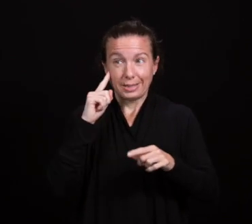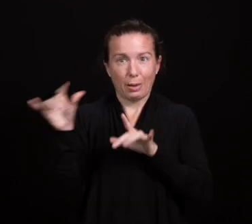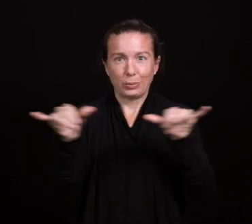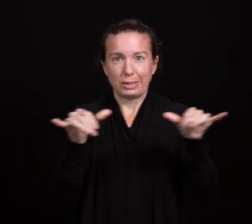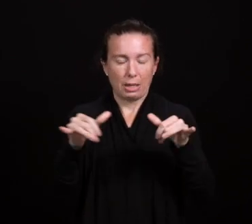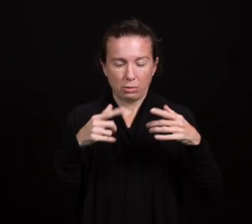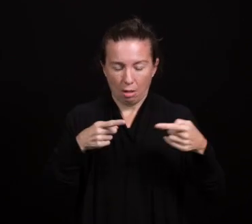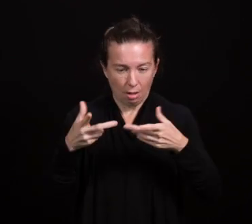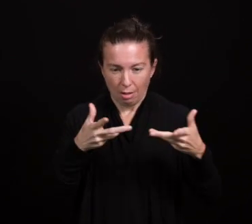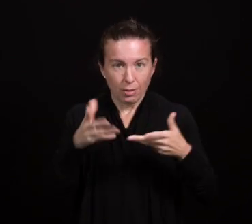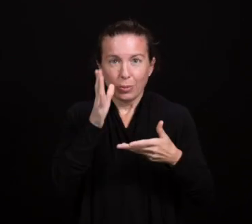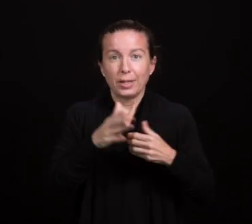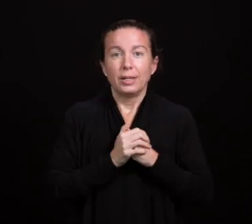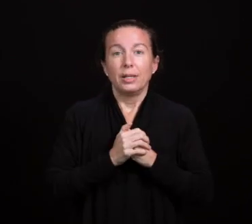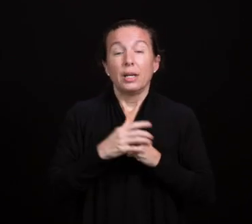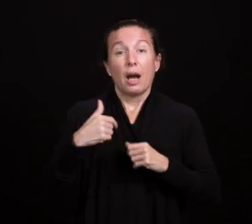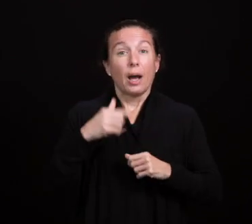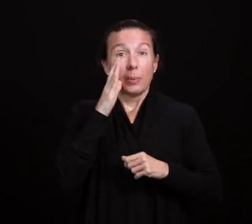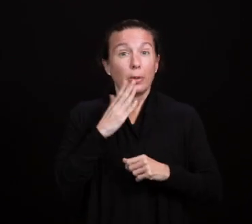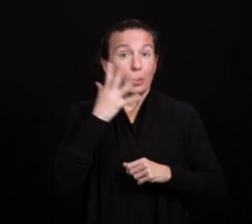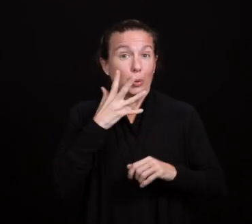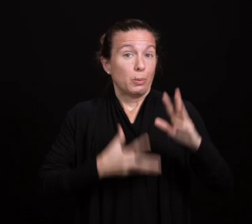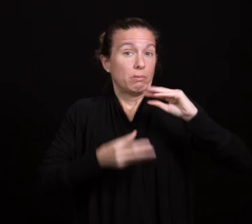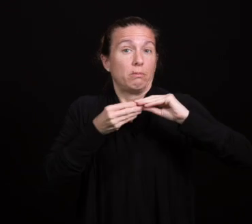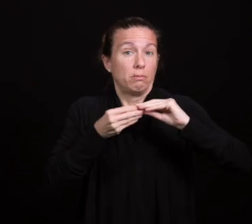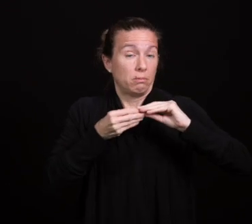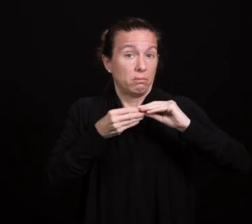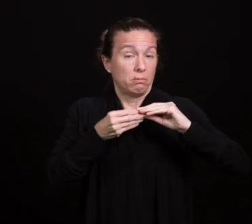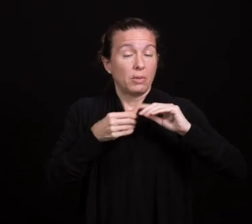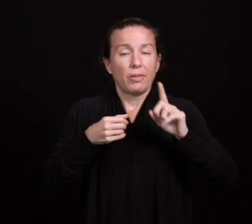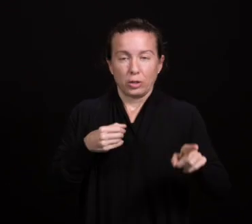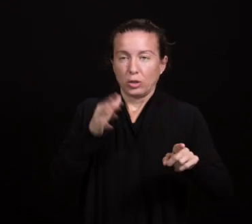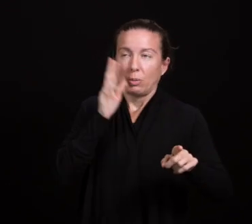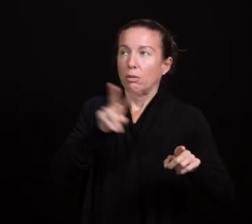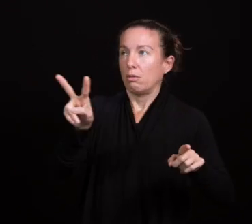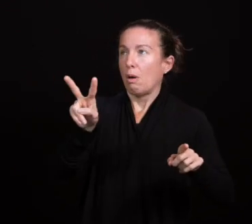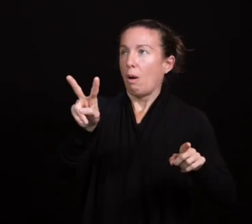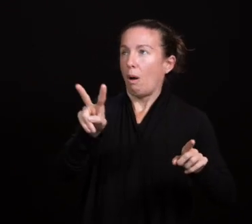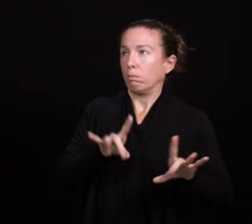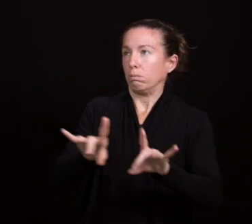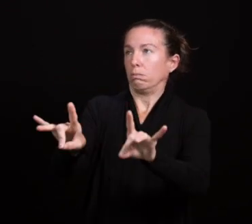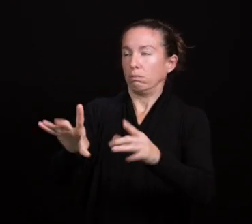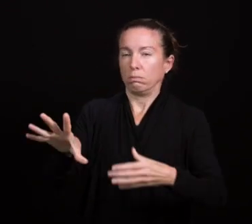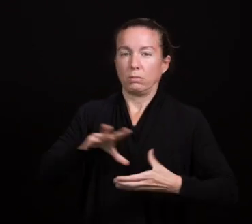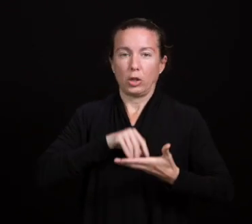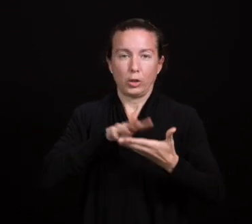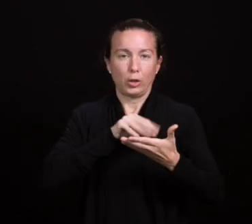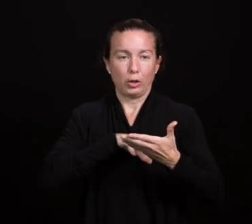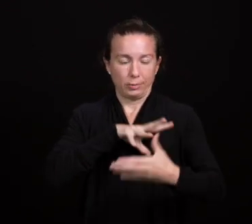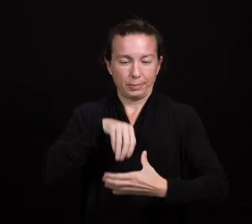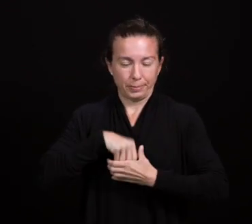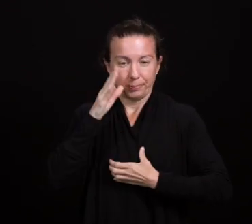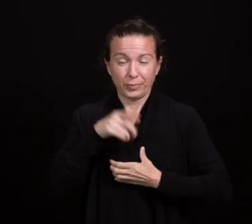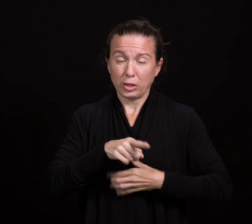and she's done phenomenal. That's why we chose cued speech. But the majority of